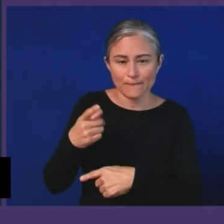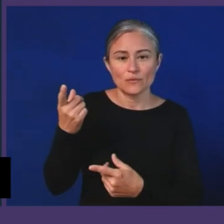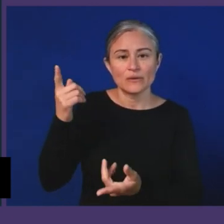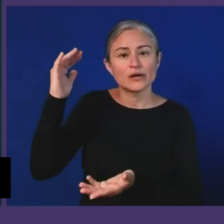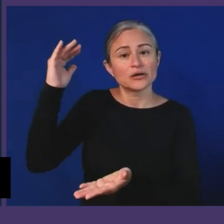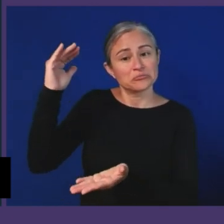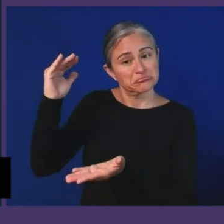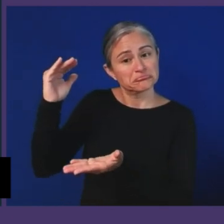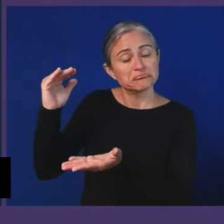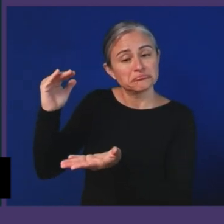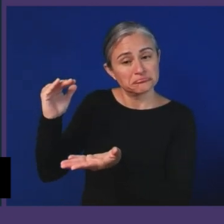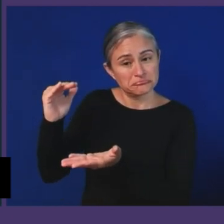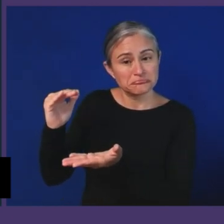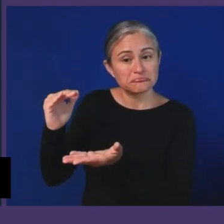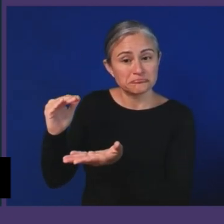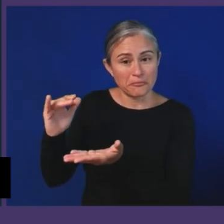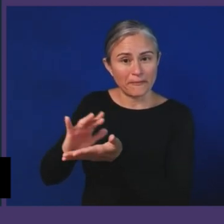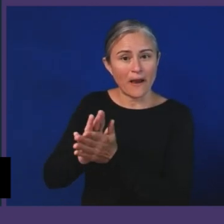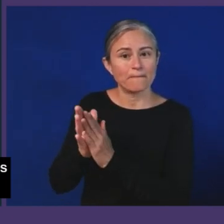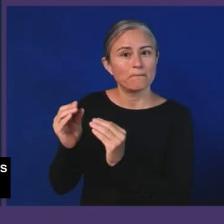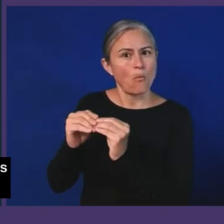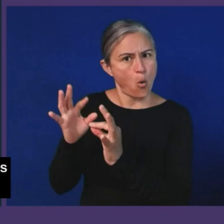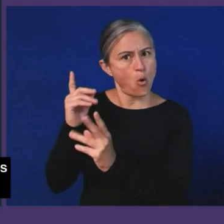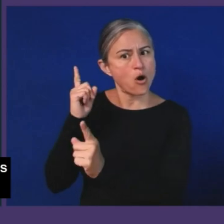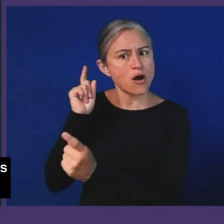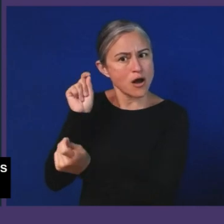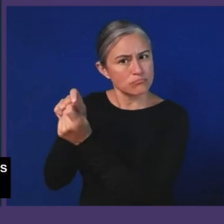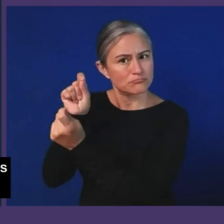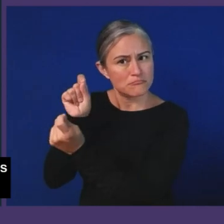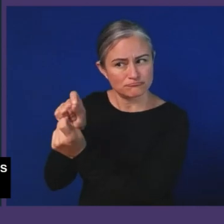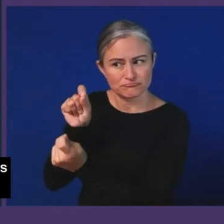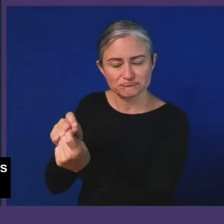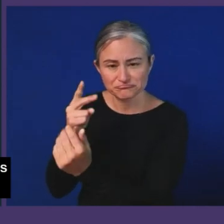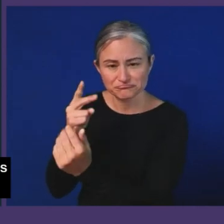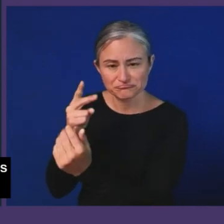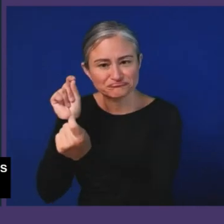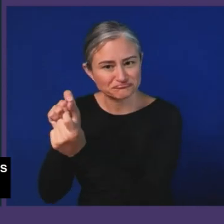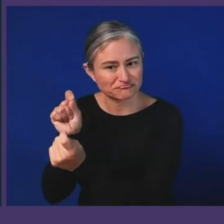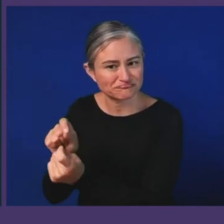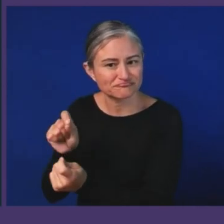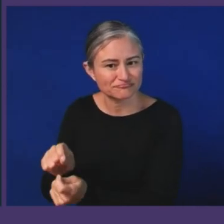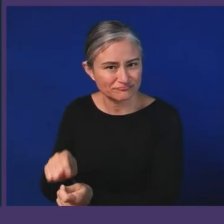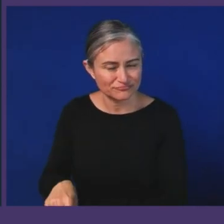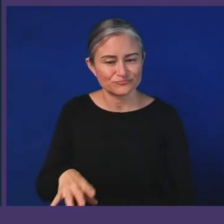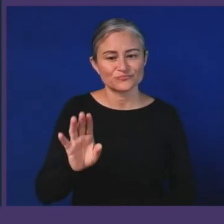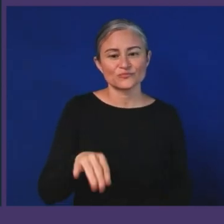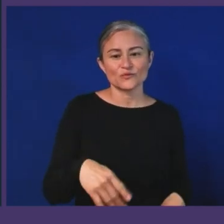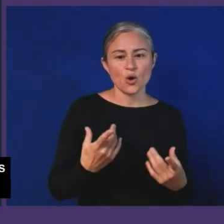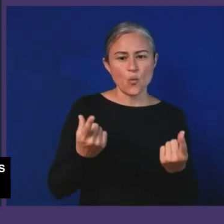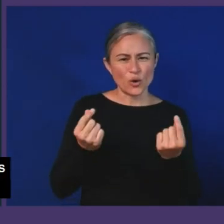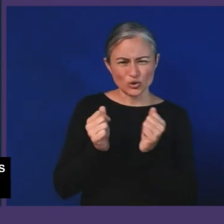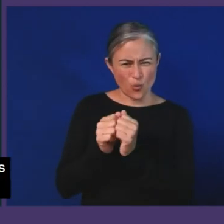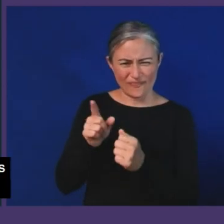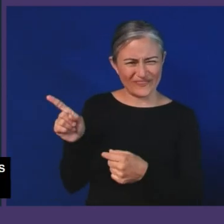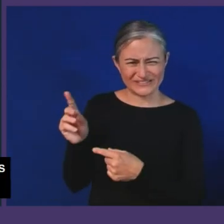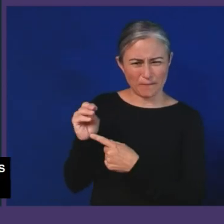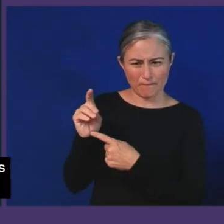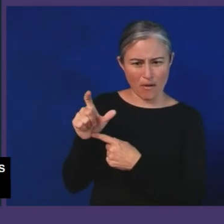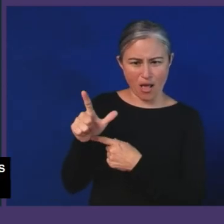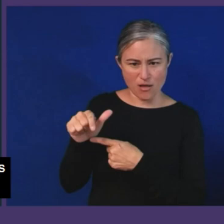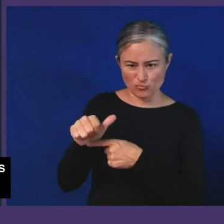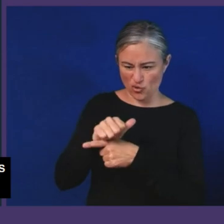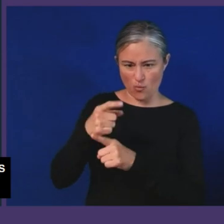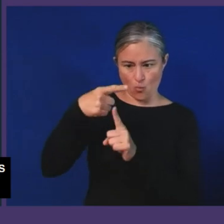correct next integer in the sequence. Now, what are we going to do with this model once we've trained it after a month? Well, the first thing that we